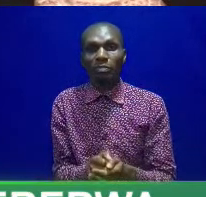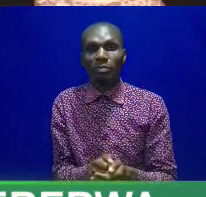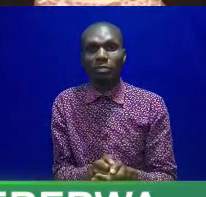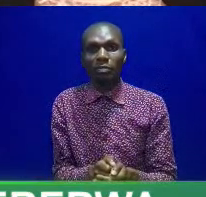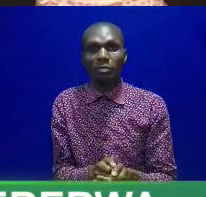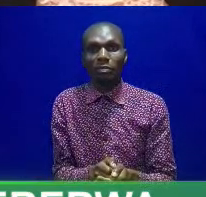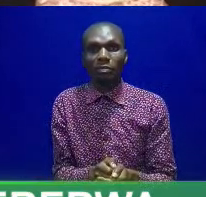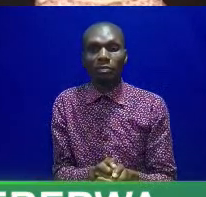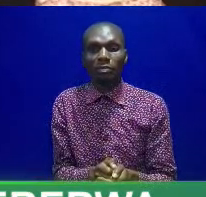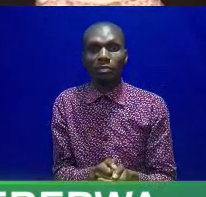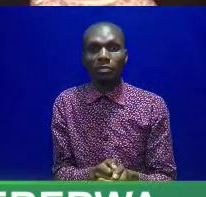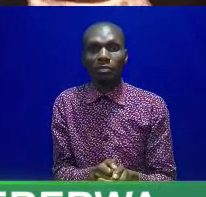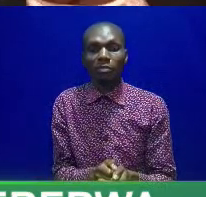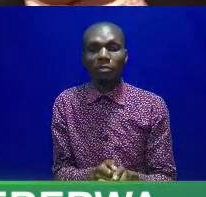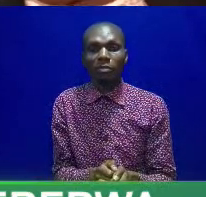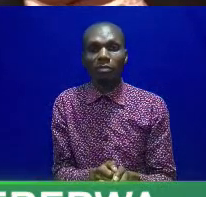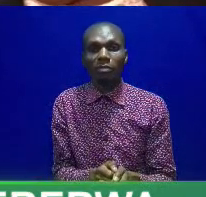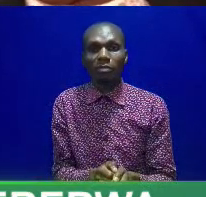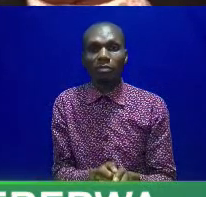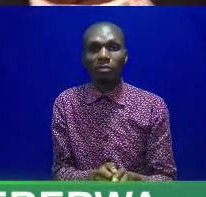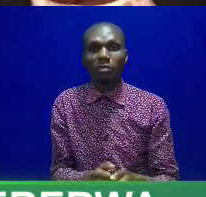Yes.